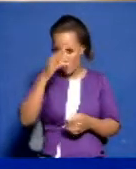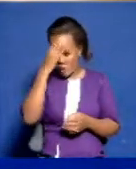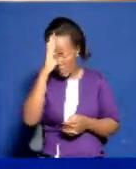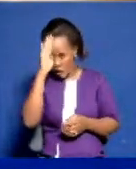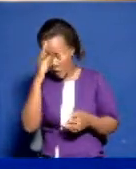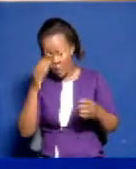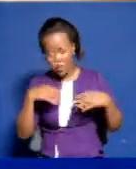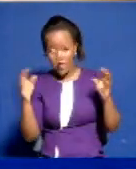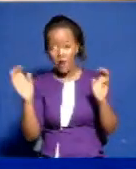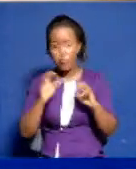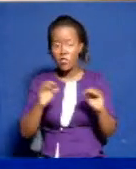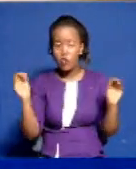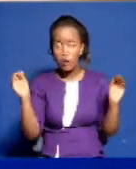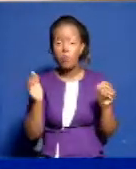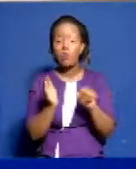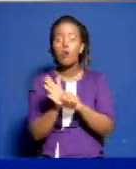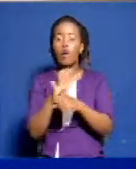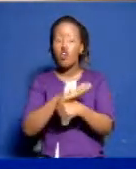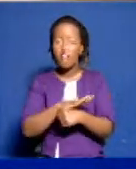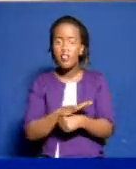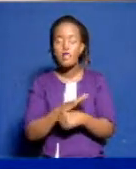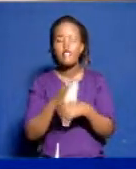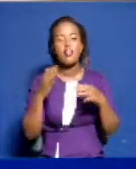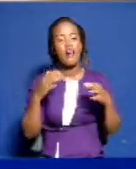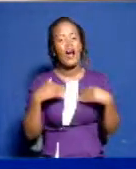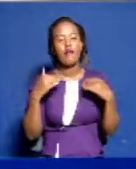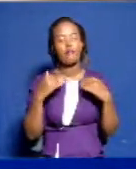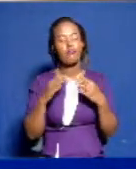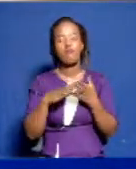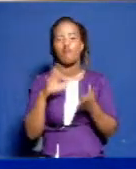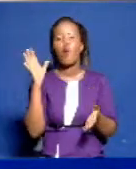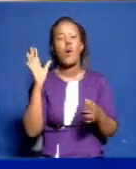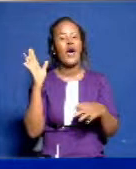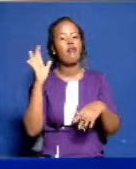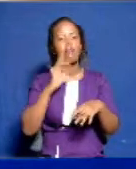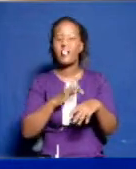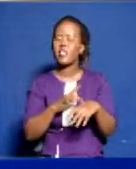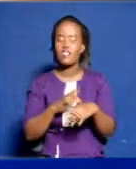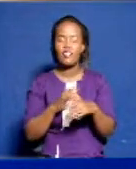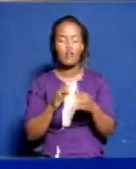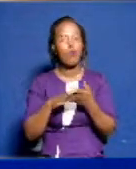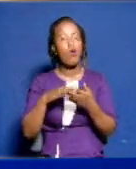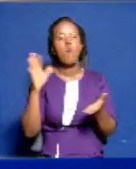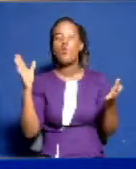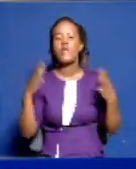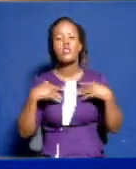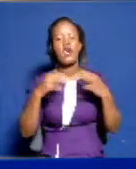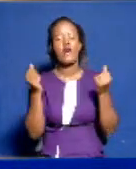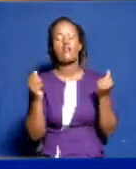the COVID-19 pandemic has stretched even the most advanced healthcare